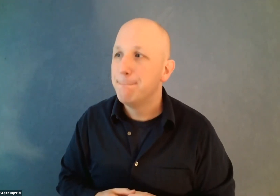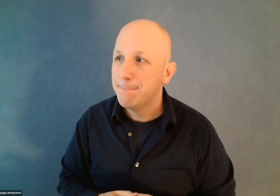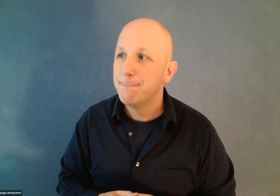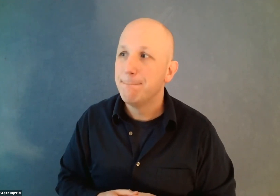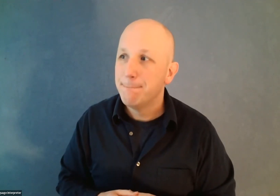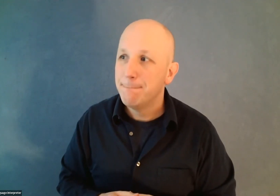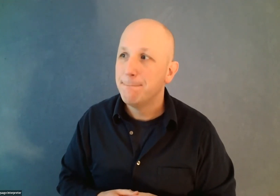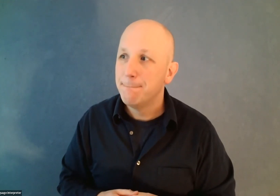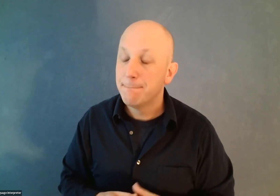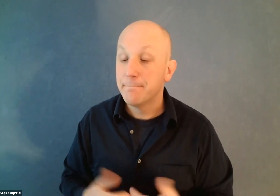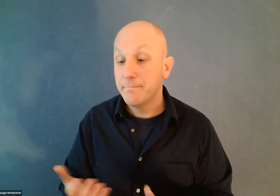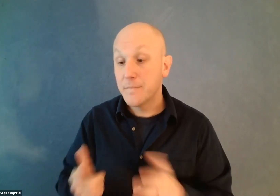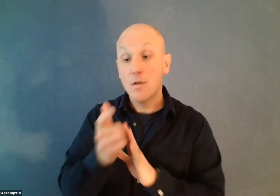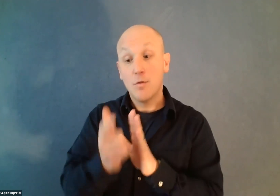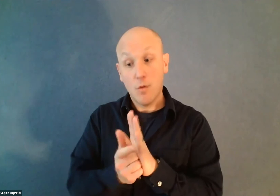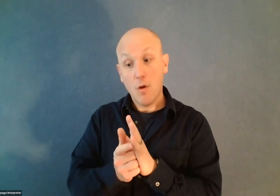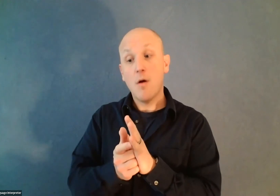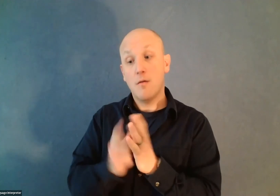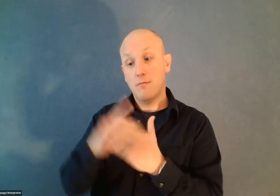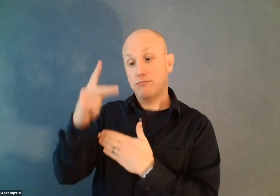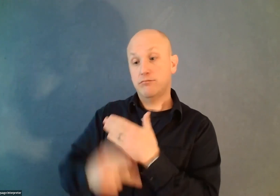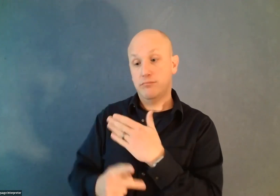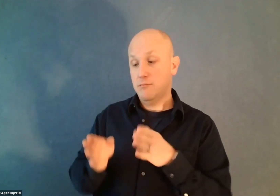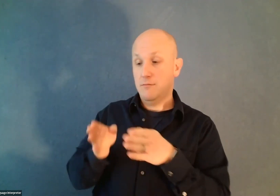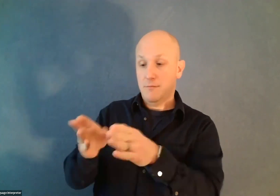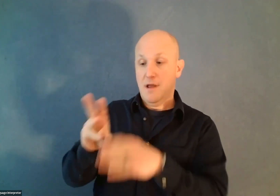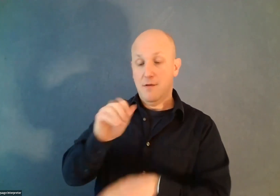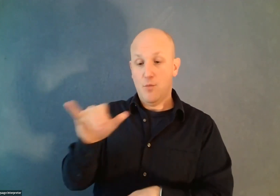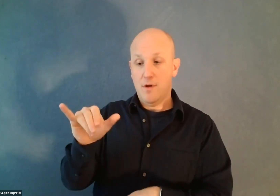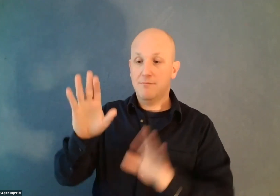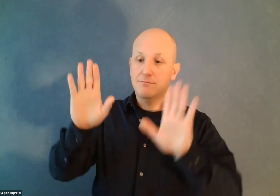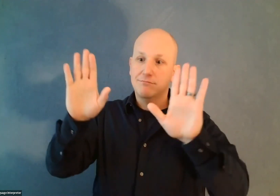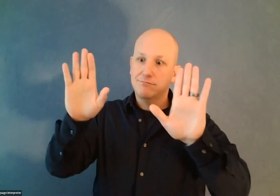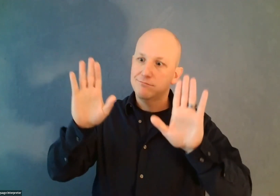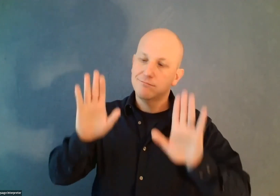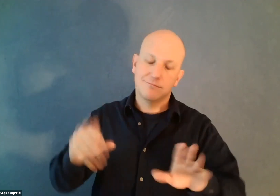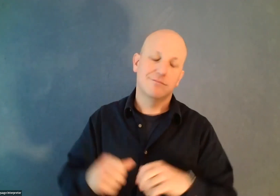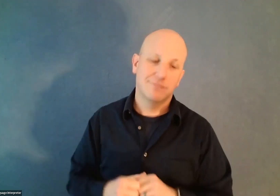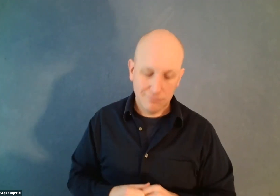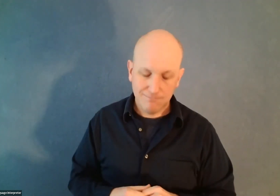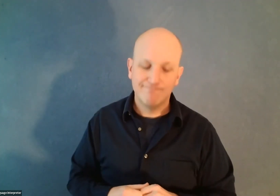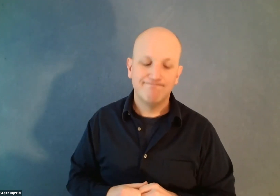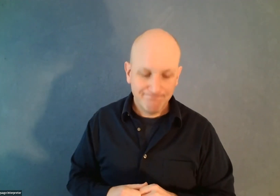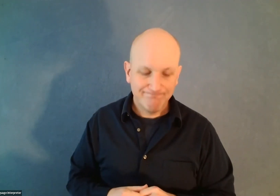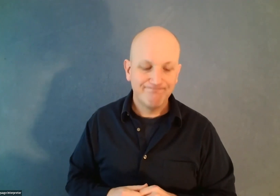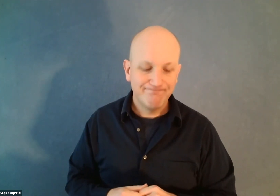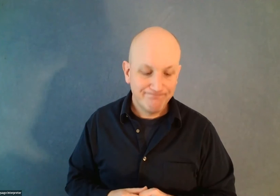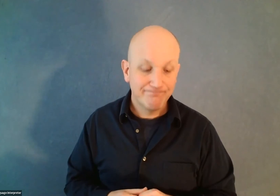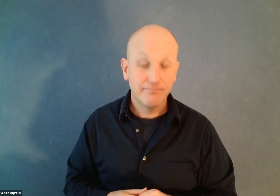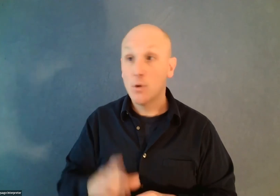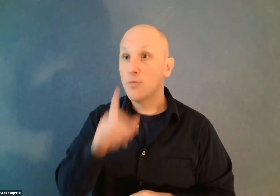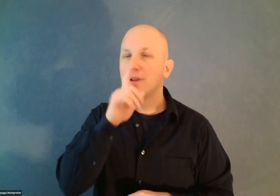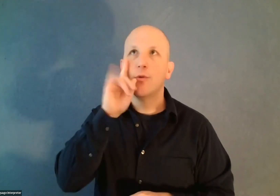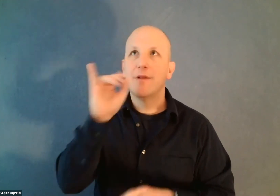the law program pathway has been actually great. It really opened the